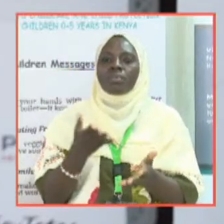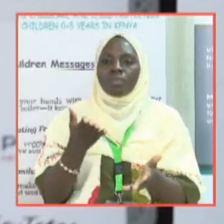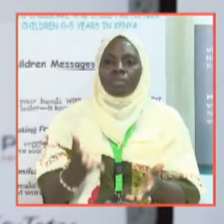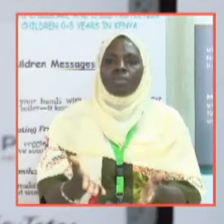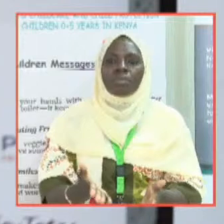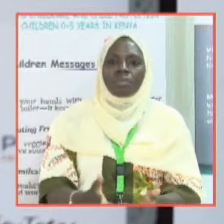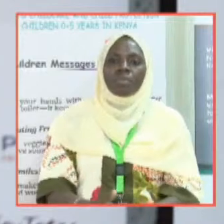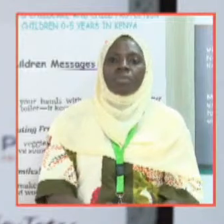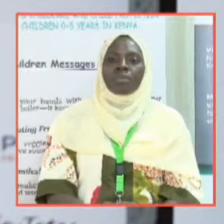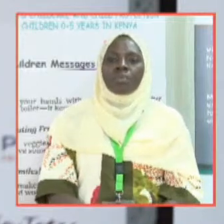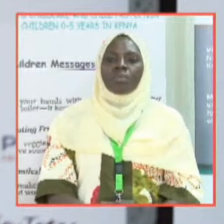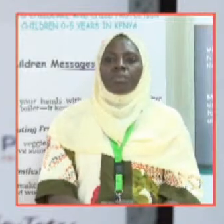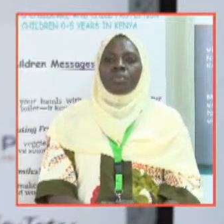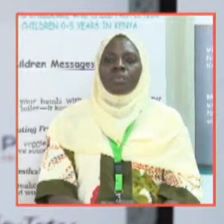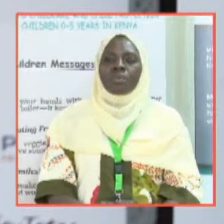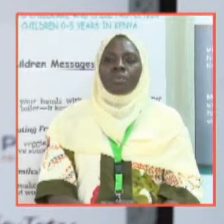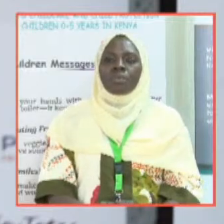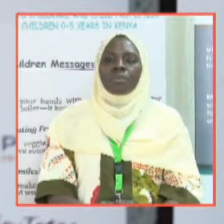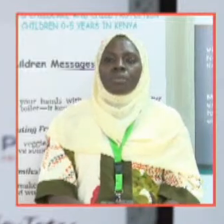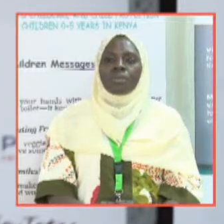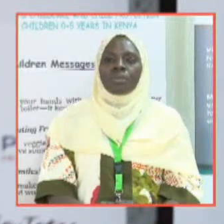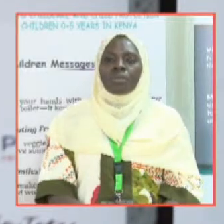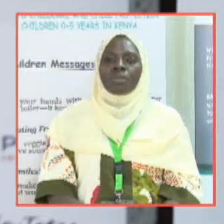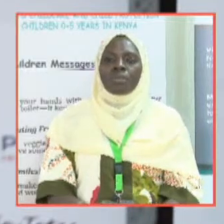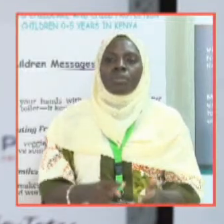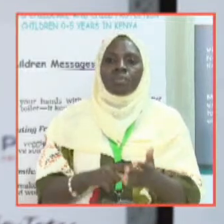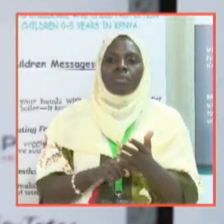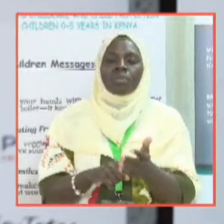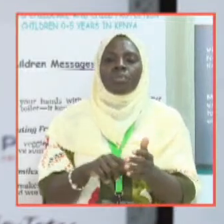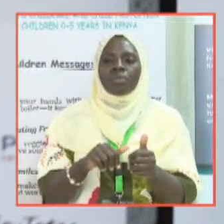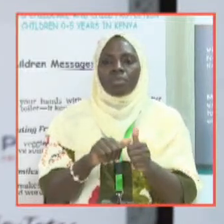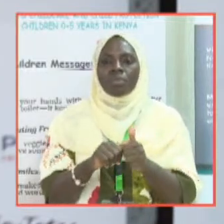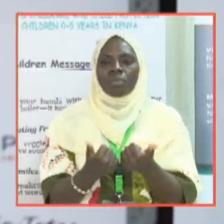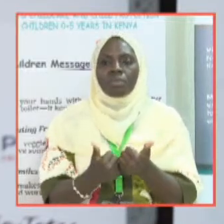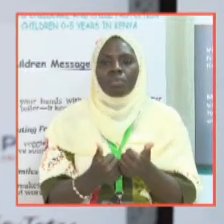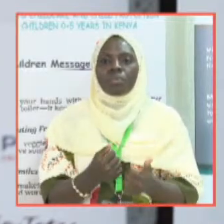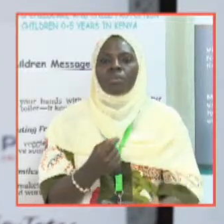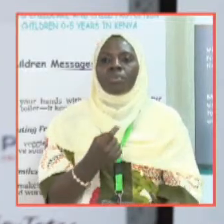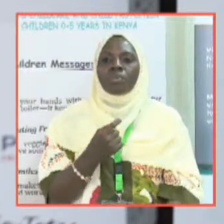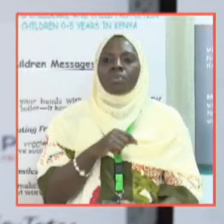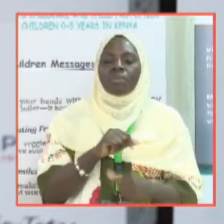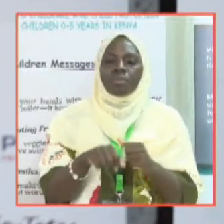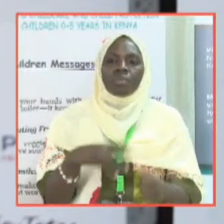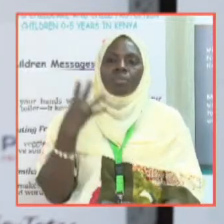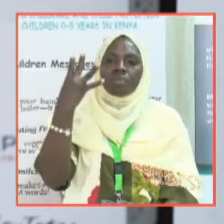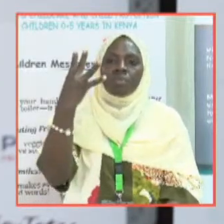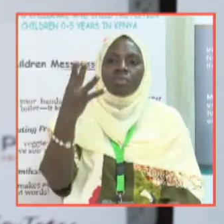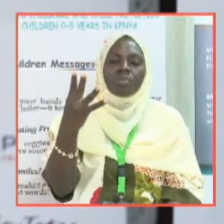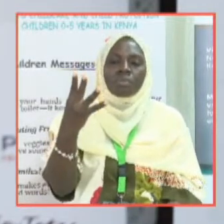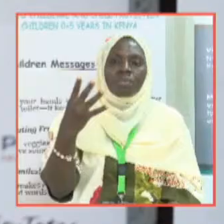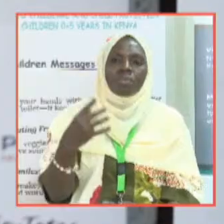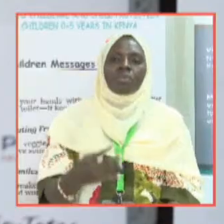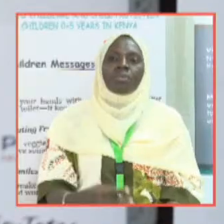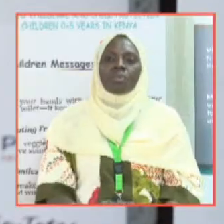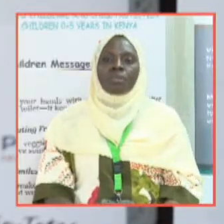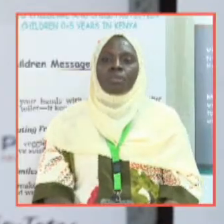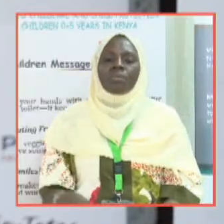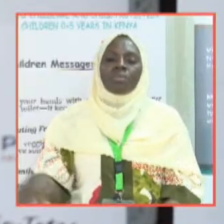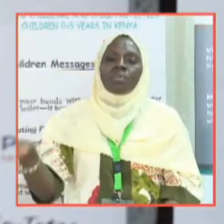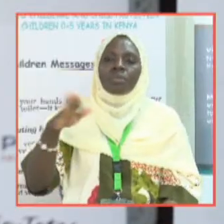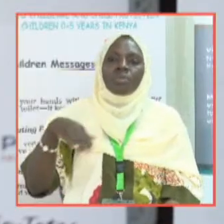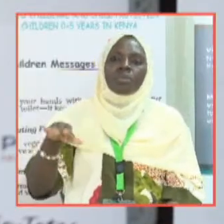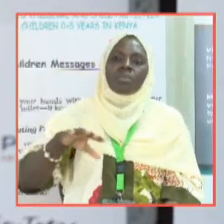of implementing the policy. And she mentioned 4 rubrics. That is latent, which means